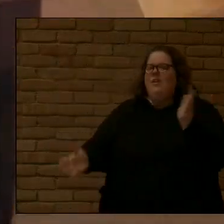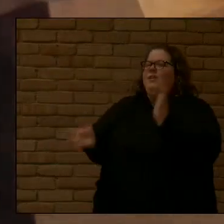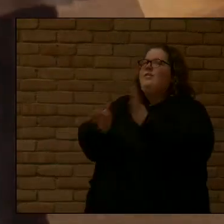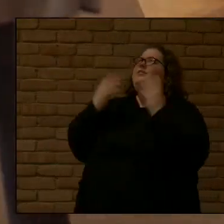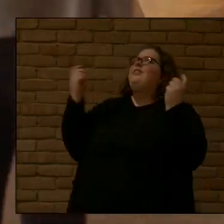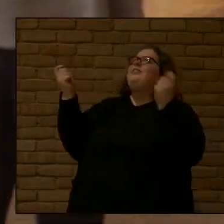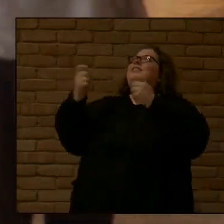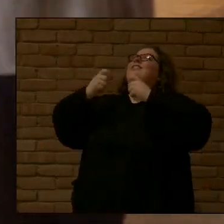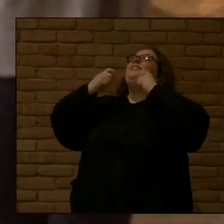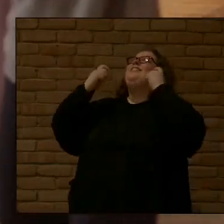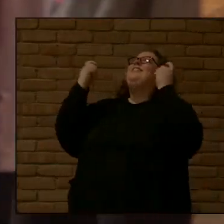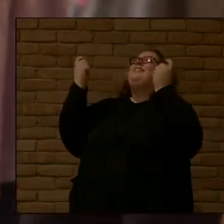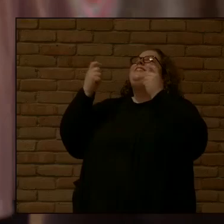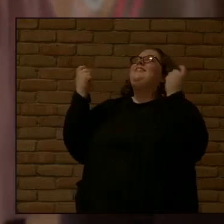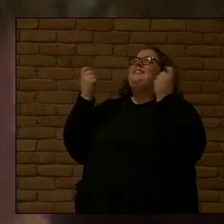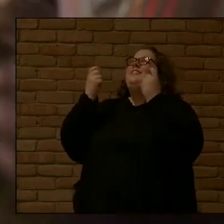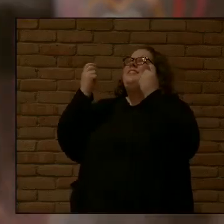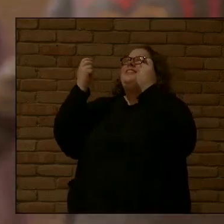highest. Hosanna.